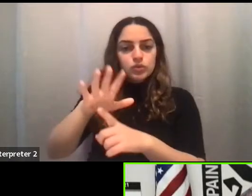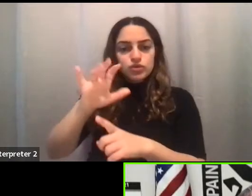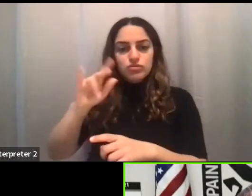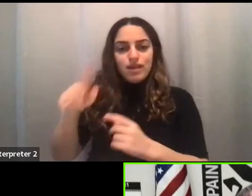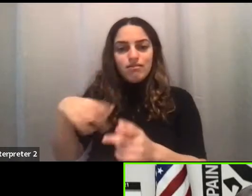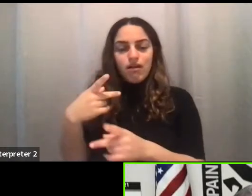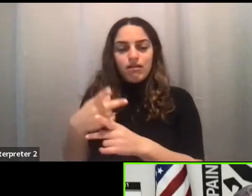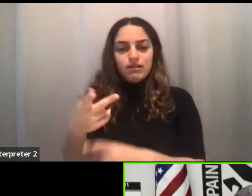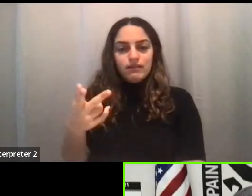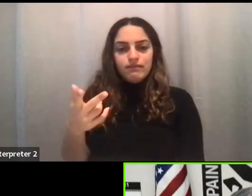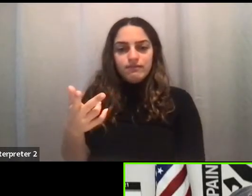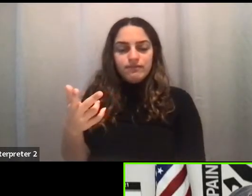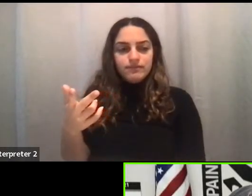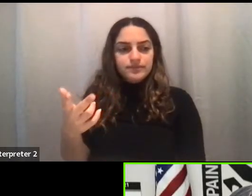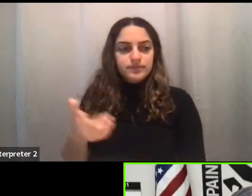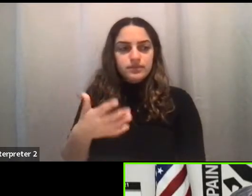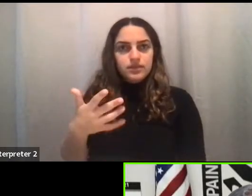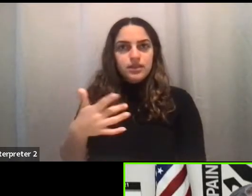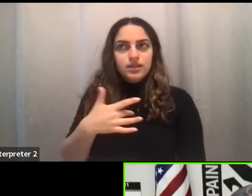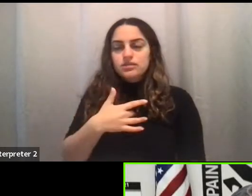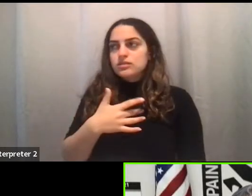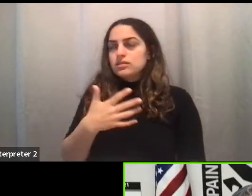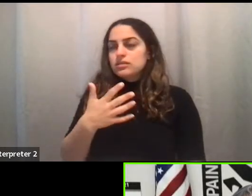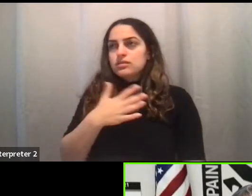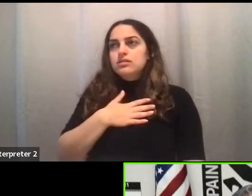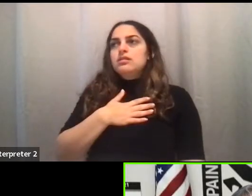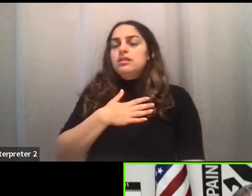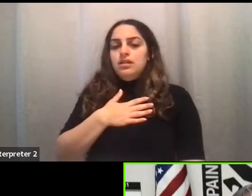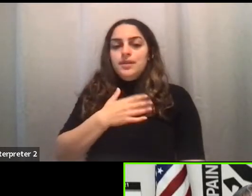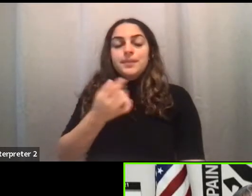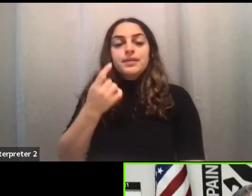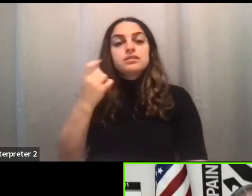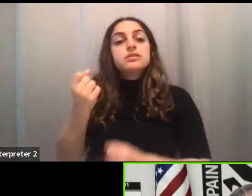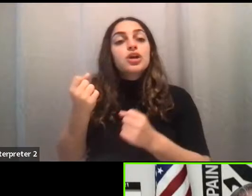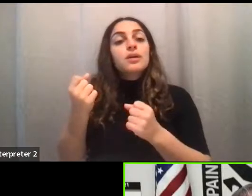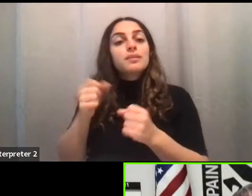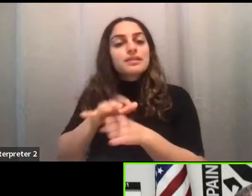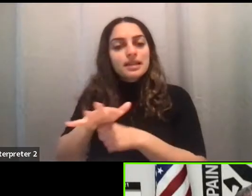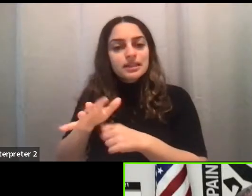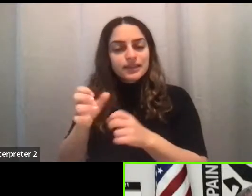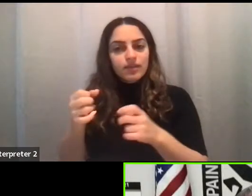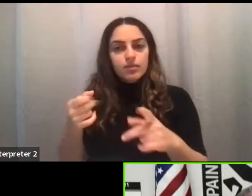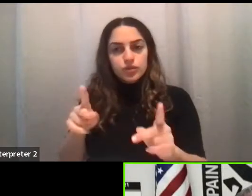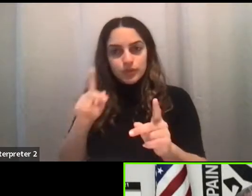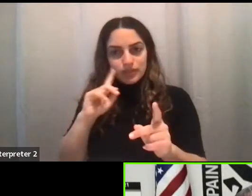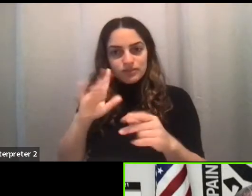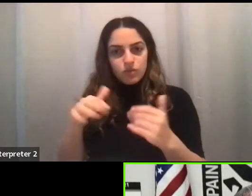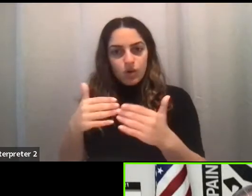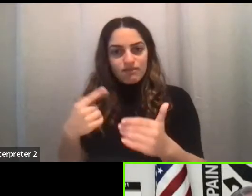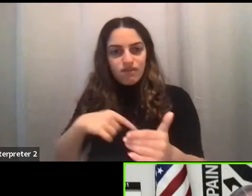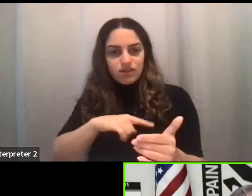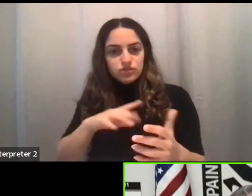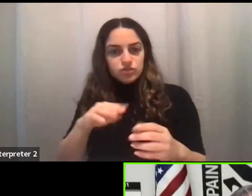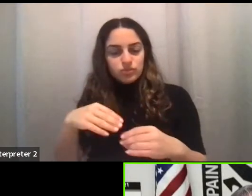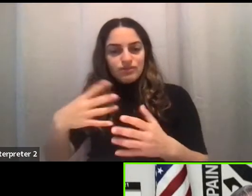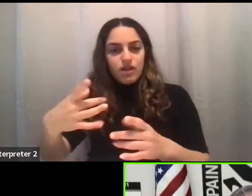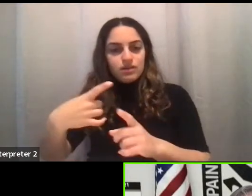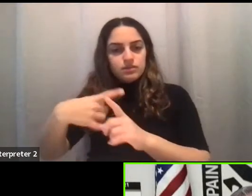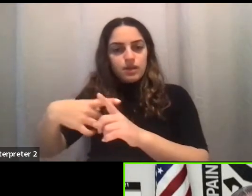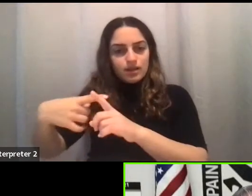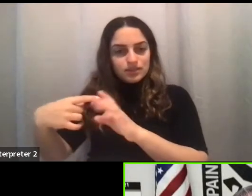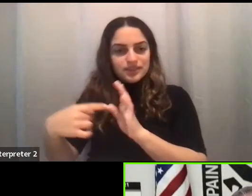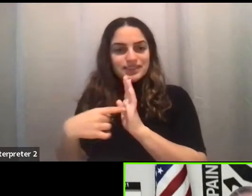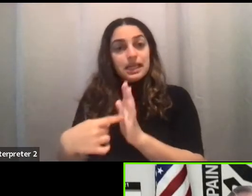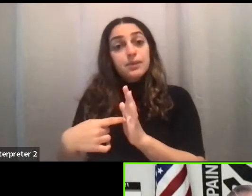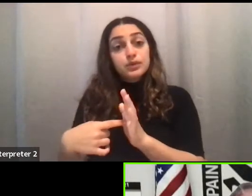it it just it kills me it kills me because there are plenty of opportunities for all of us to provide positive examples of